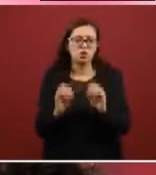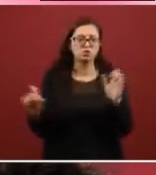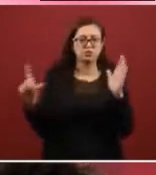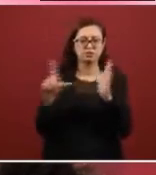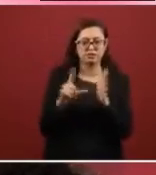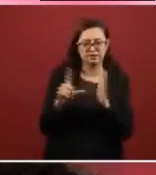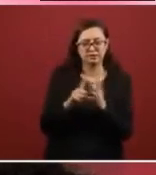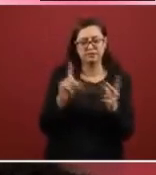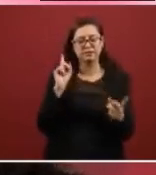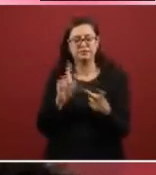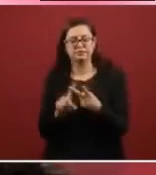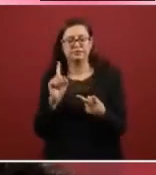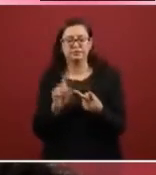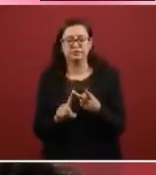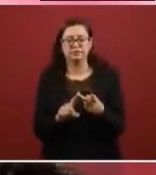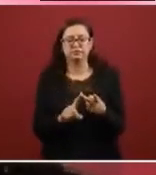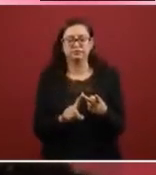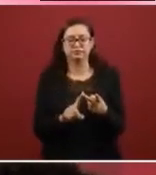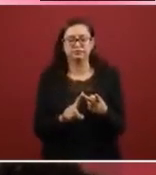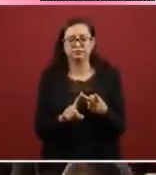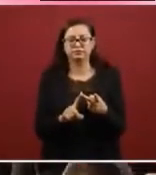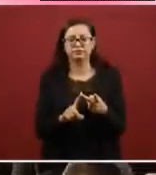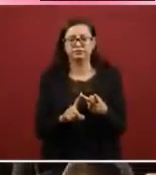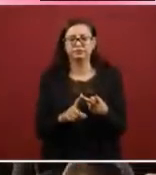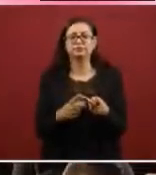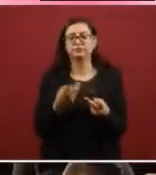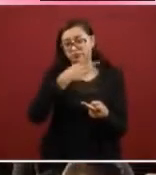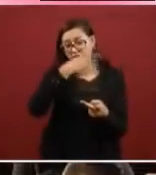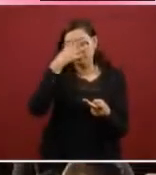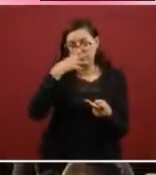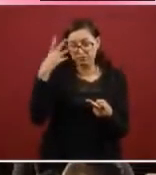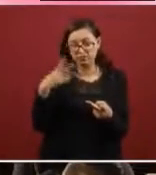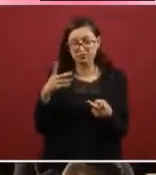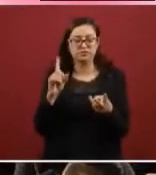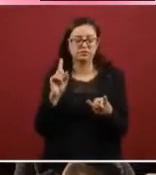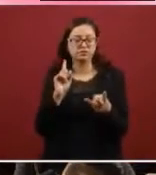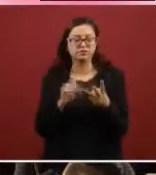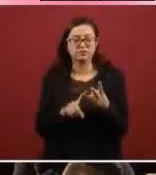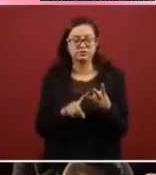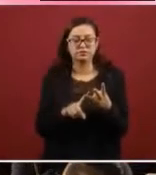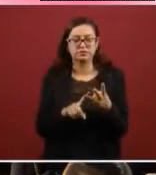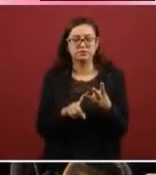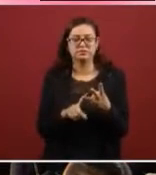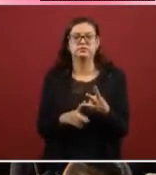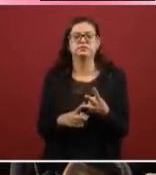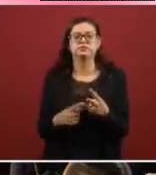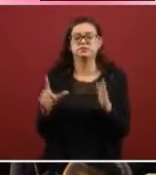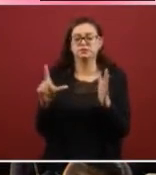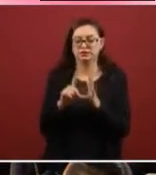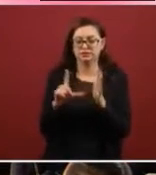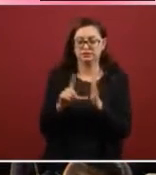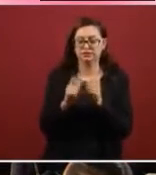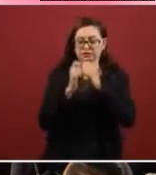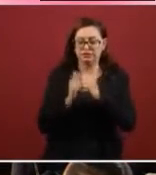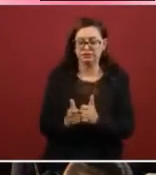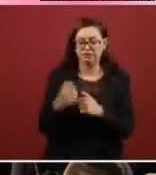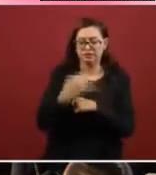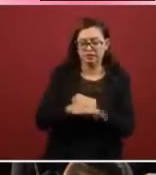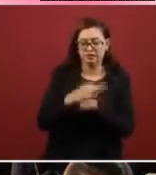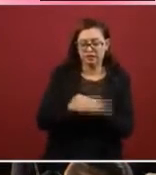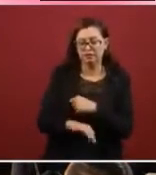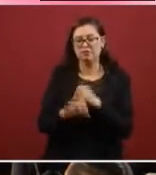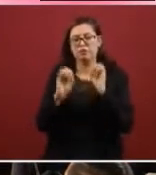y inciso B, transfer. Cuando así se requiera visa. A visa inciso if C, it's required, tarjeta de residencia o and,